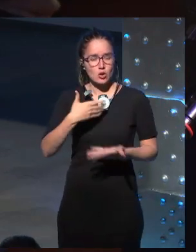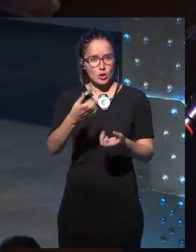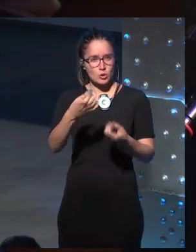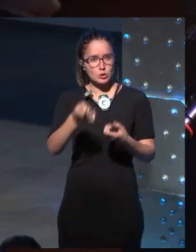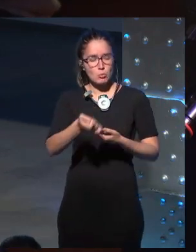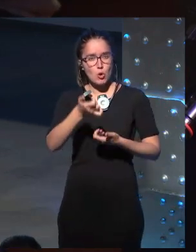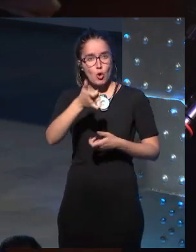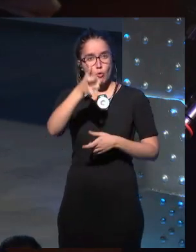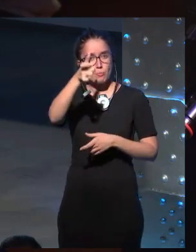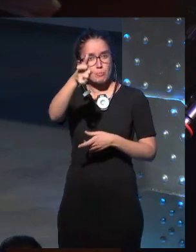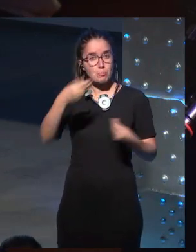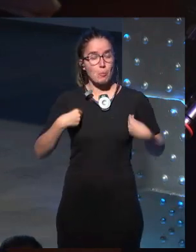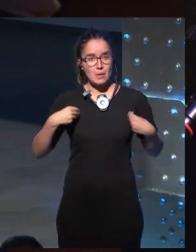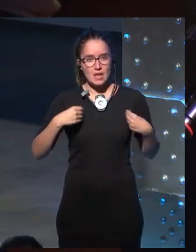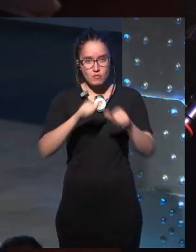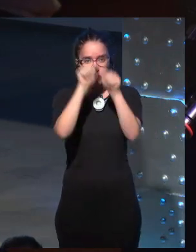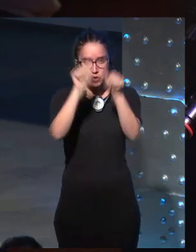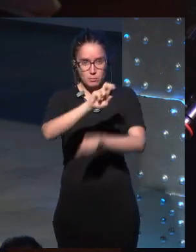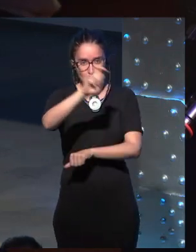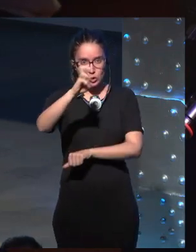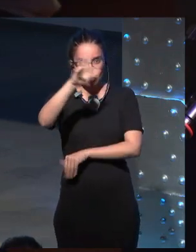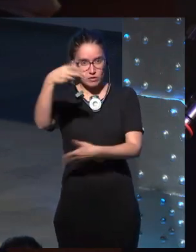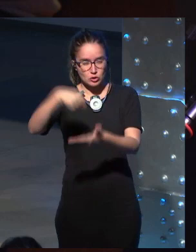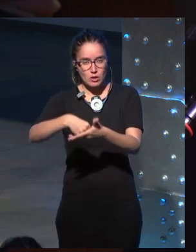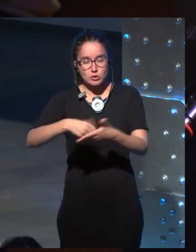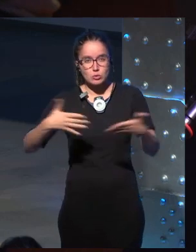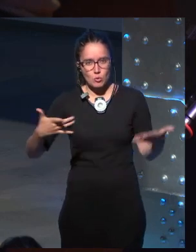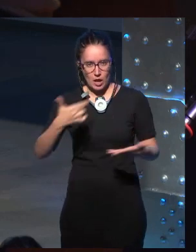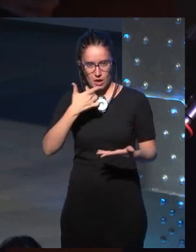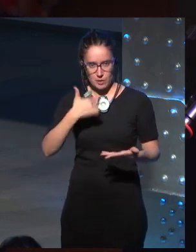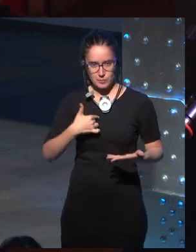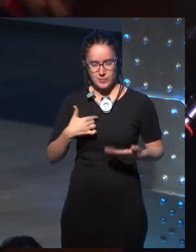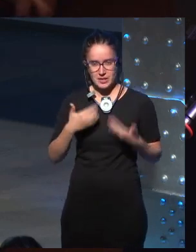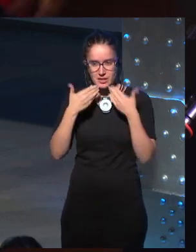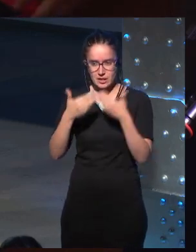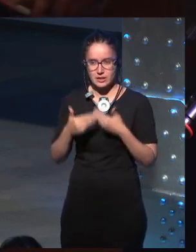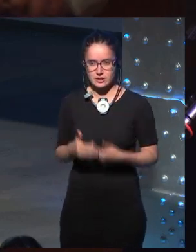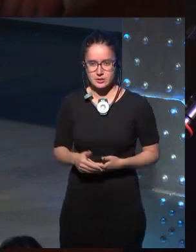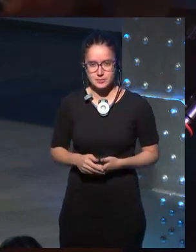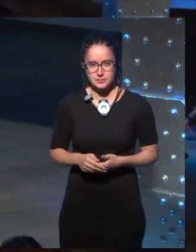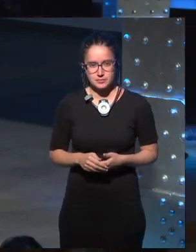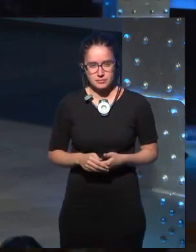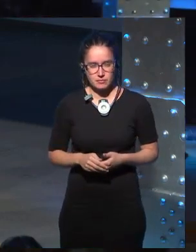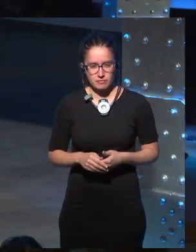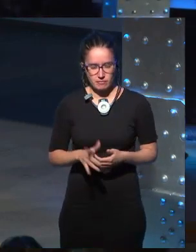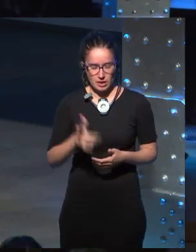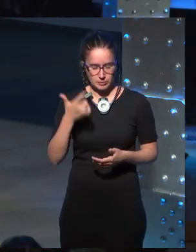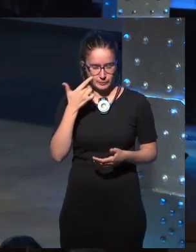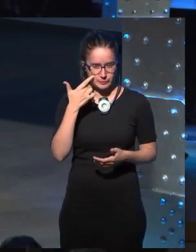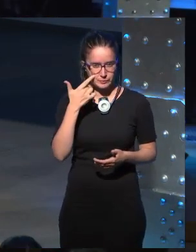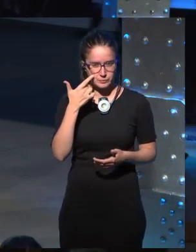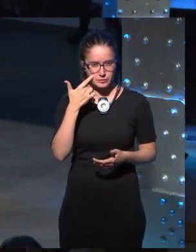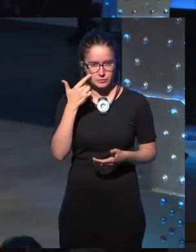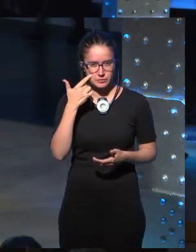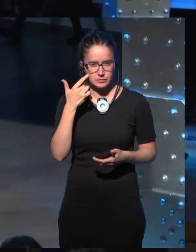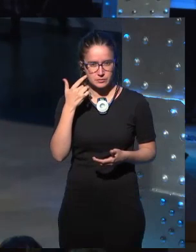to us a little bit about the possibility of other life forms in the universe? Thank you. But